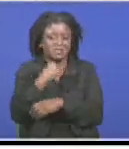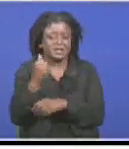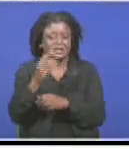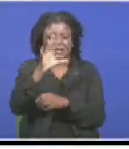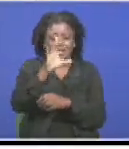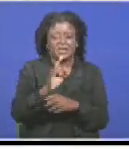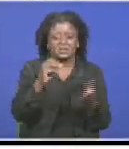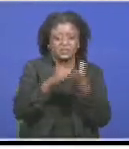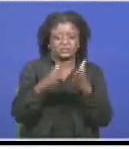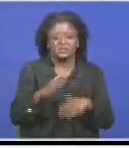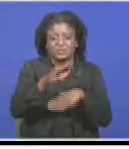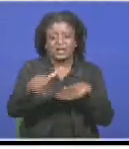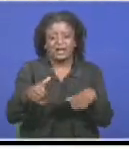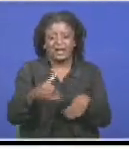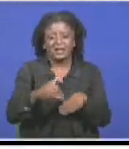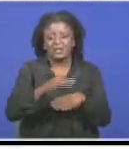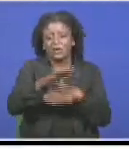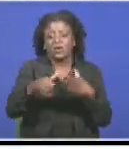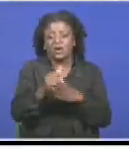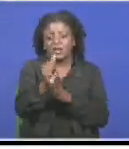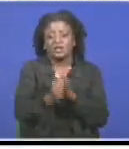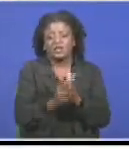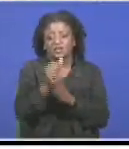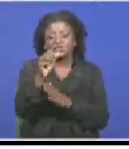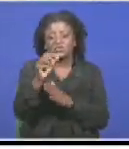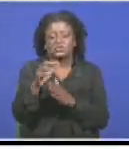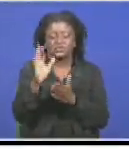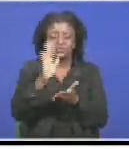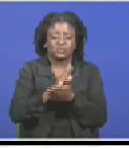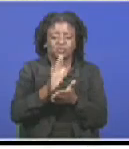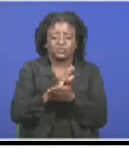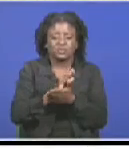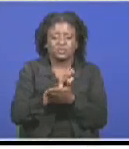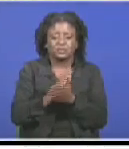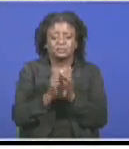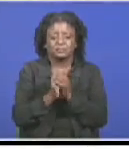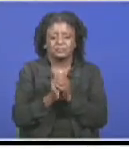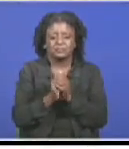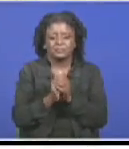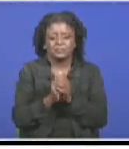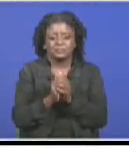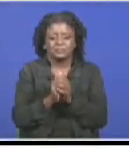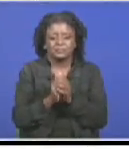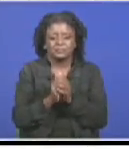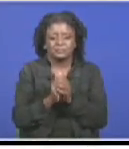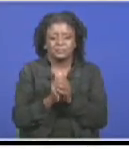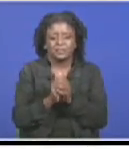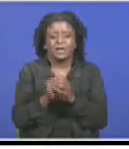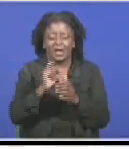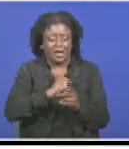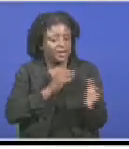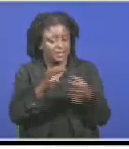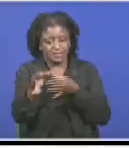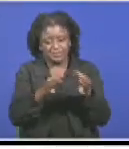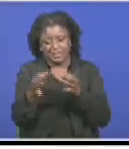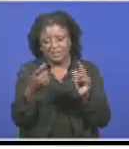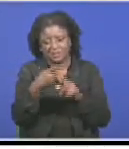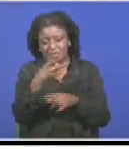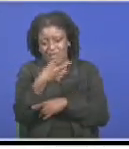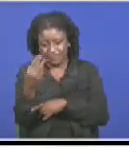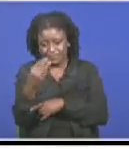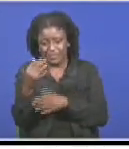School. He also provided school supplies for them at the start of this new academic year. But I explained to them that I've spoken